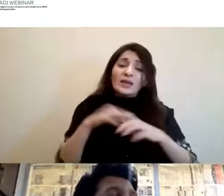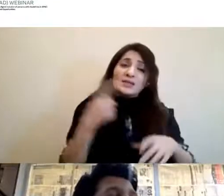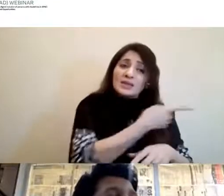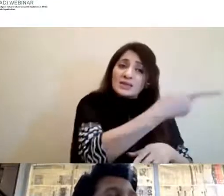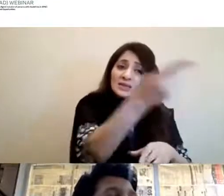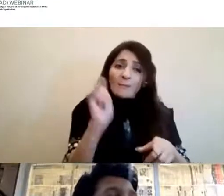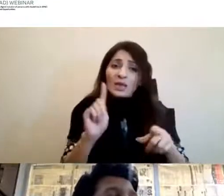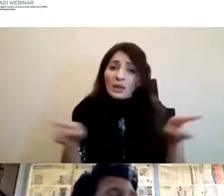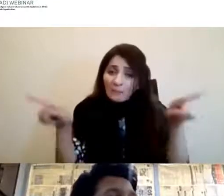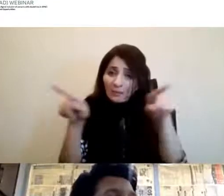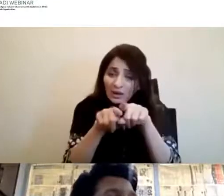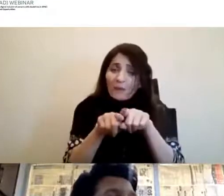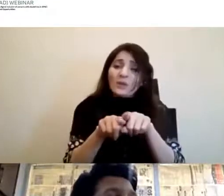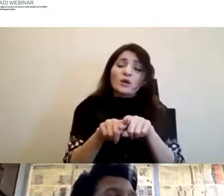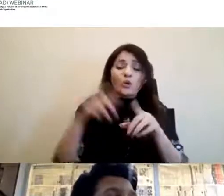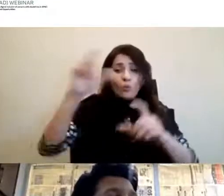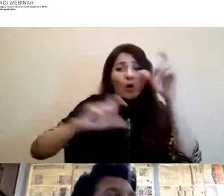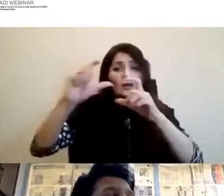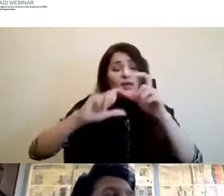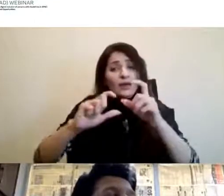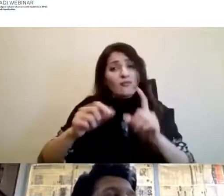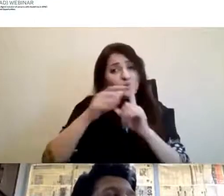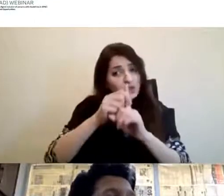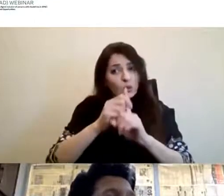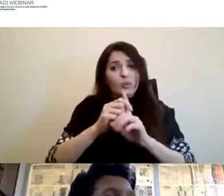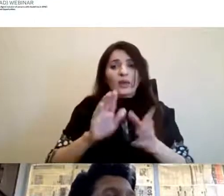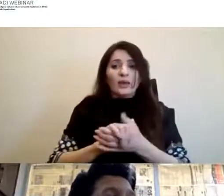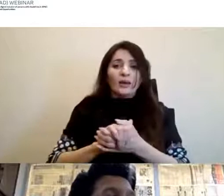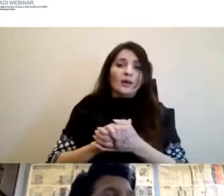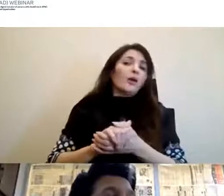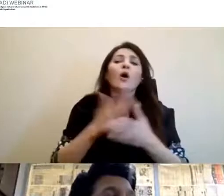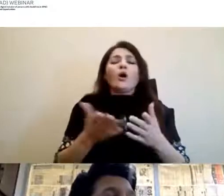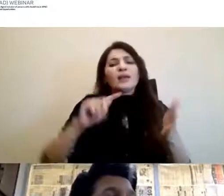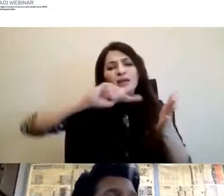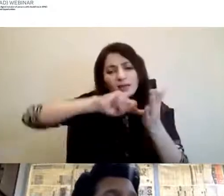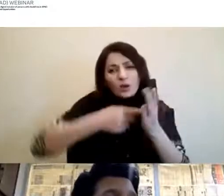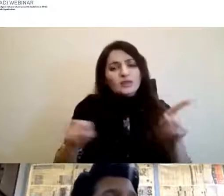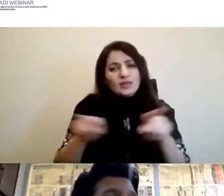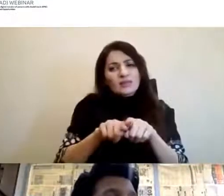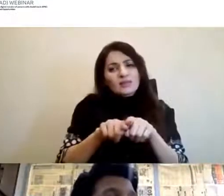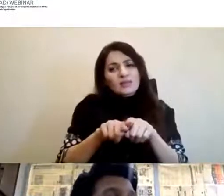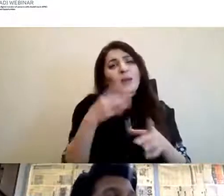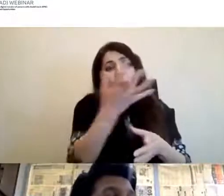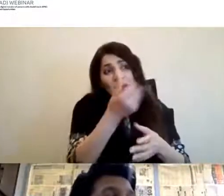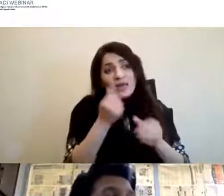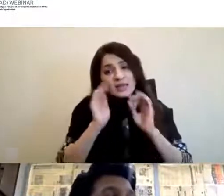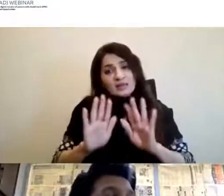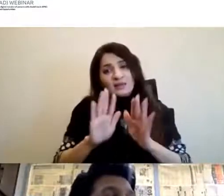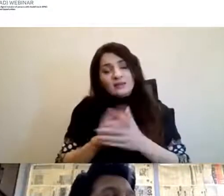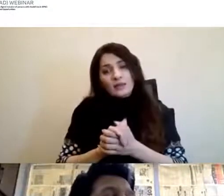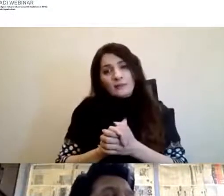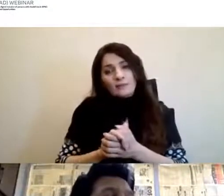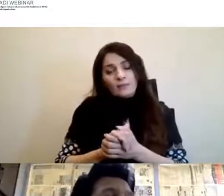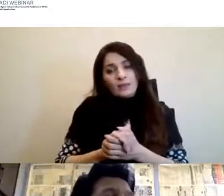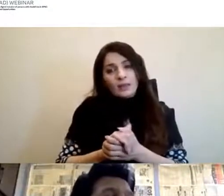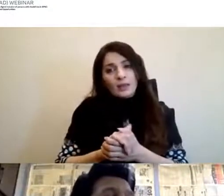disability has their own needs of accessibility, and it can be easily covered through technology nowadays. On the other side, if we talk about